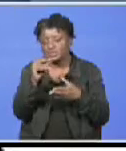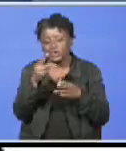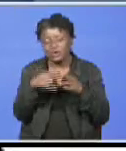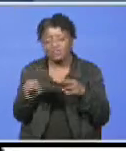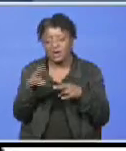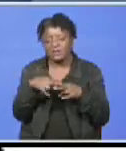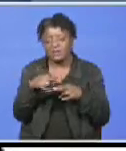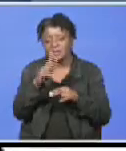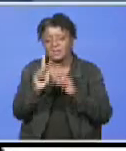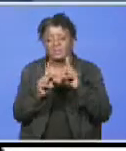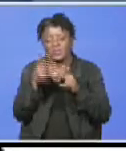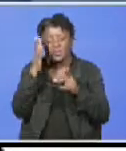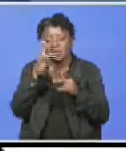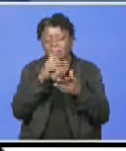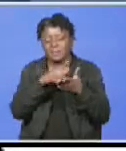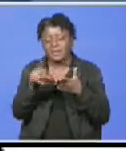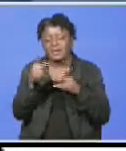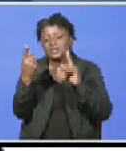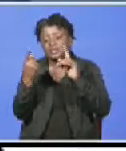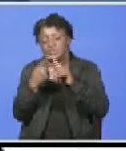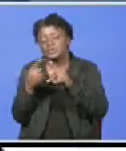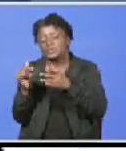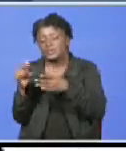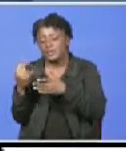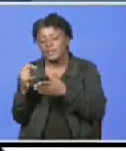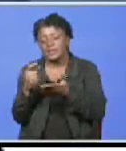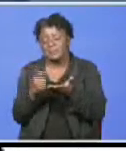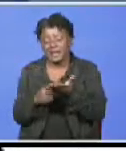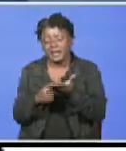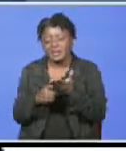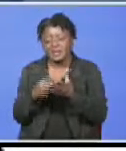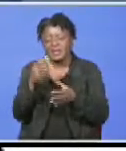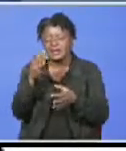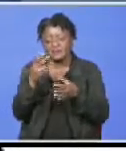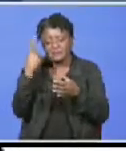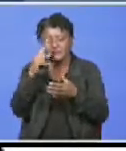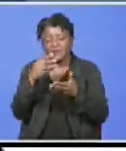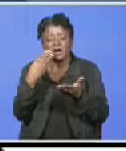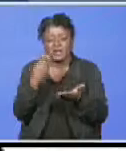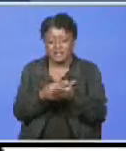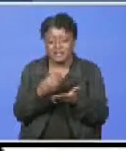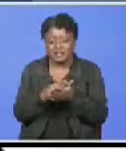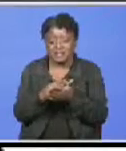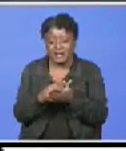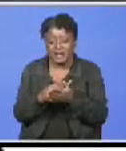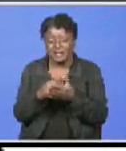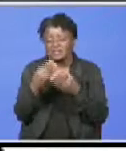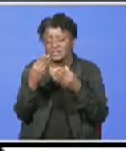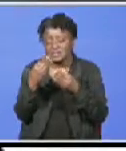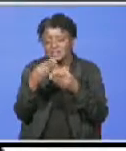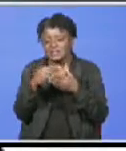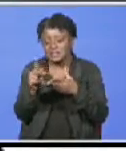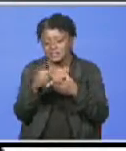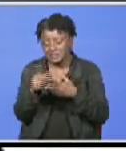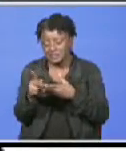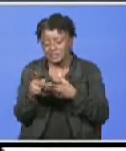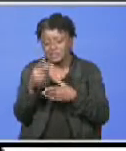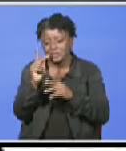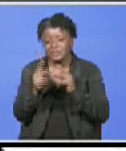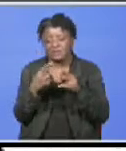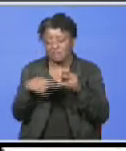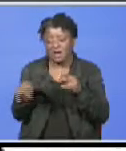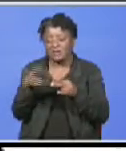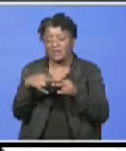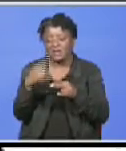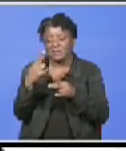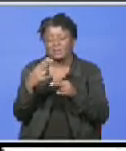penny. In the case of cash payments, then this is where the rounding takes place. Now, how can businesses offer consumers a